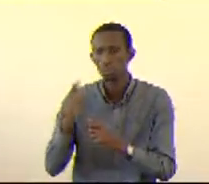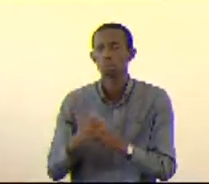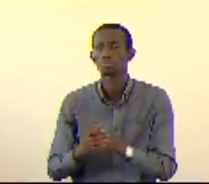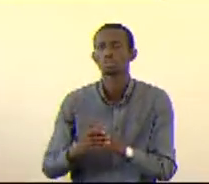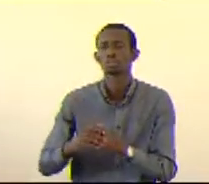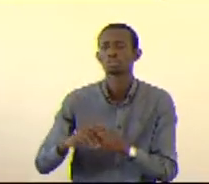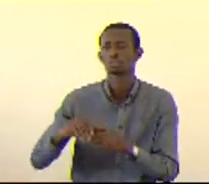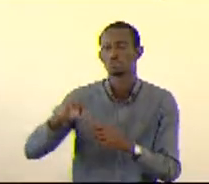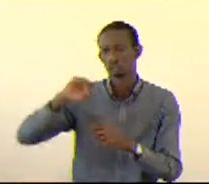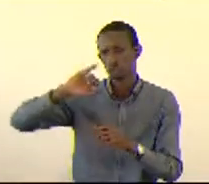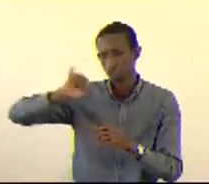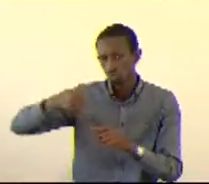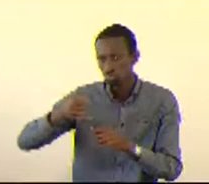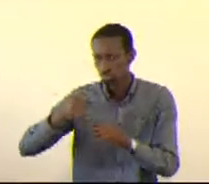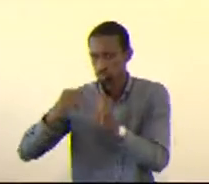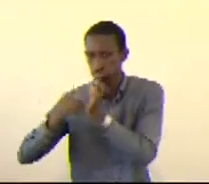said